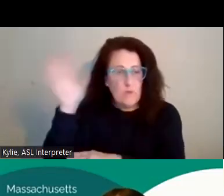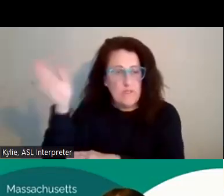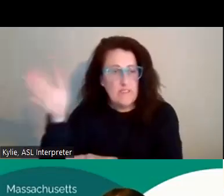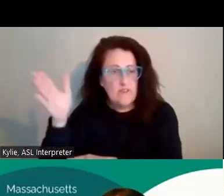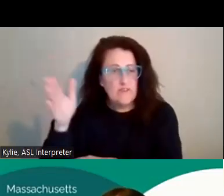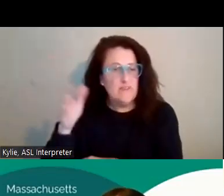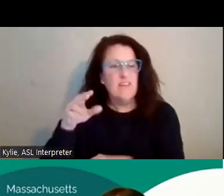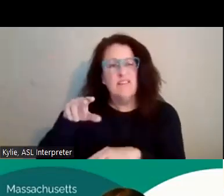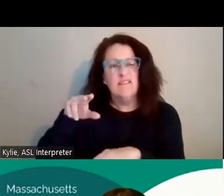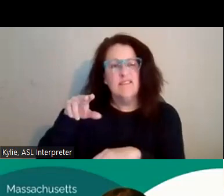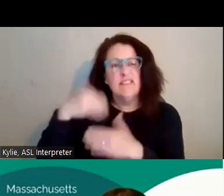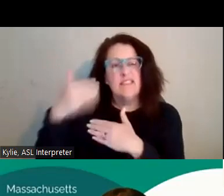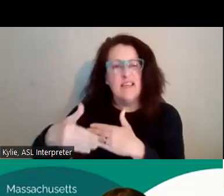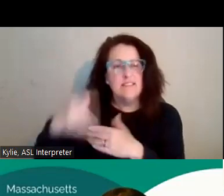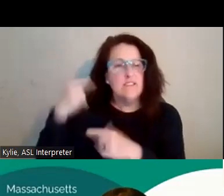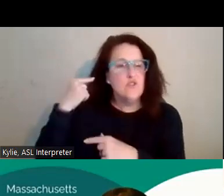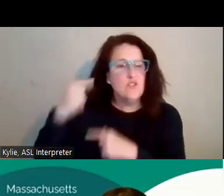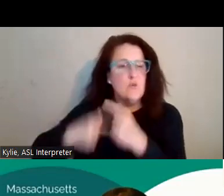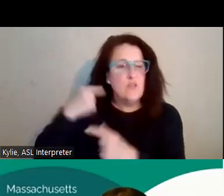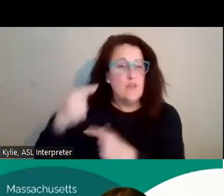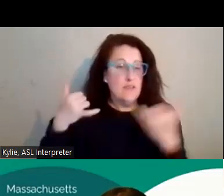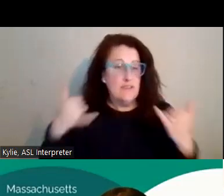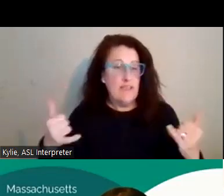going to share a PowerPoint,